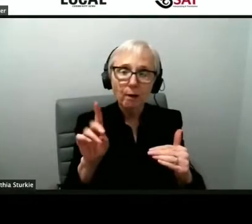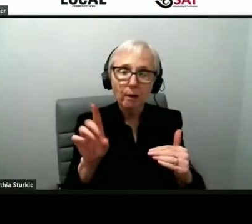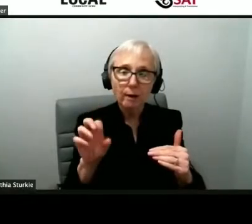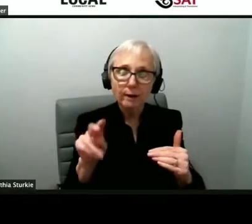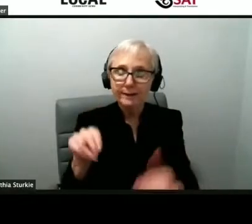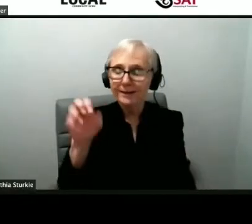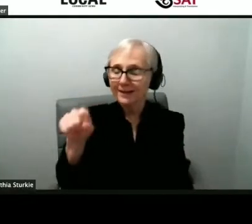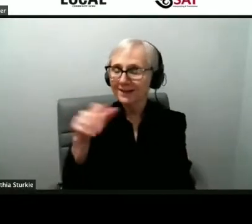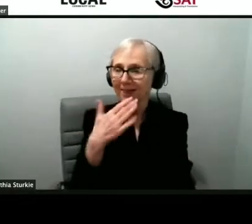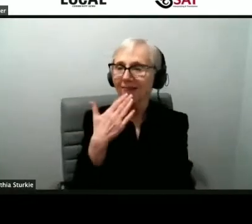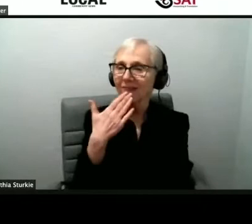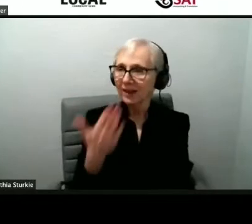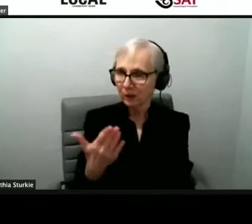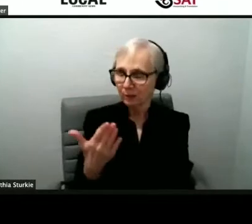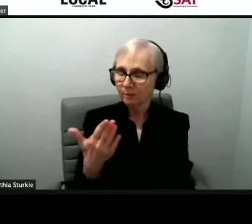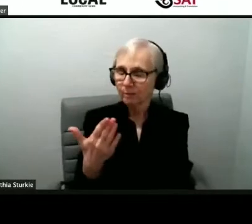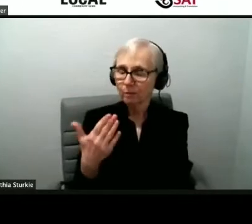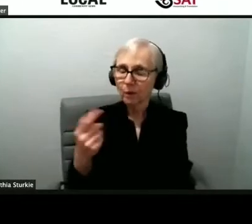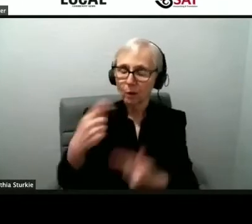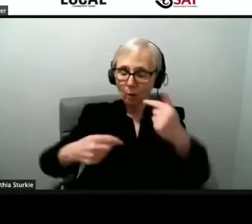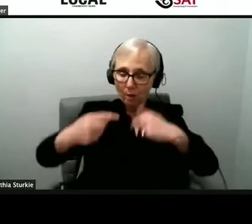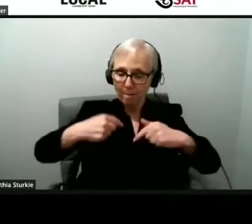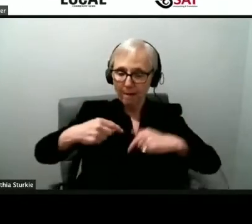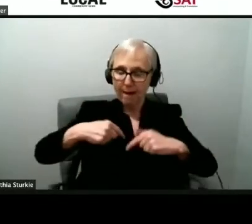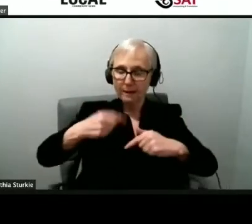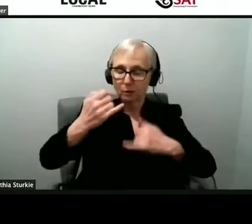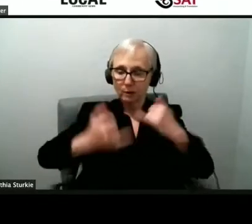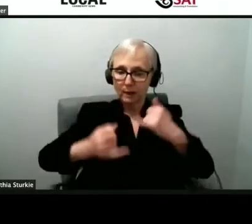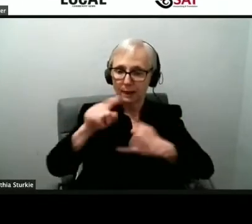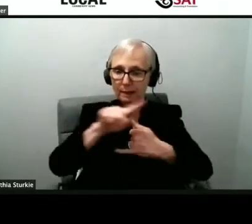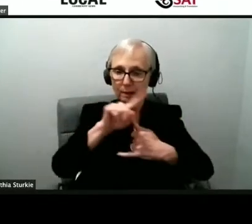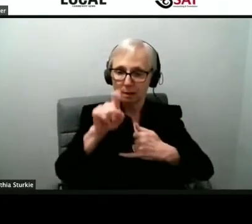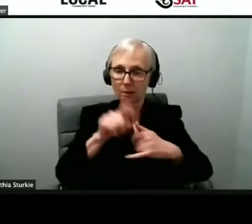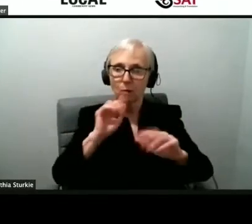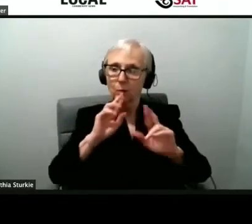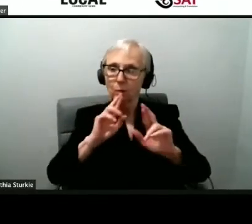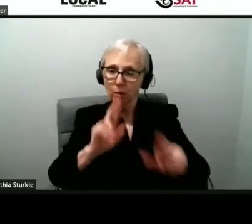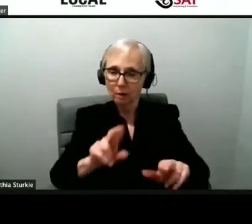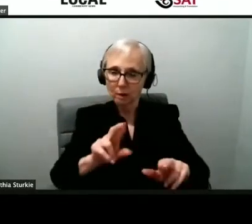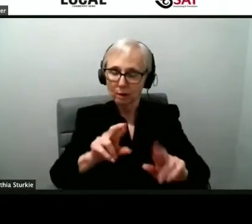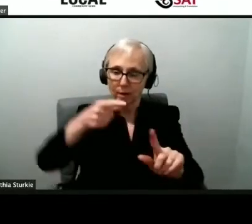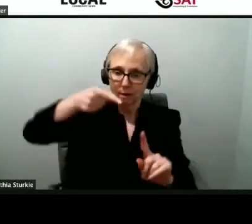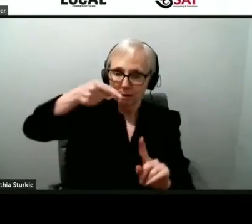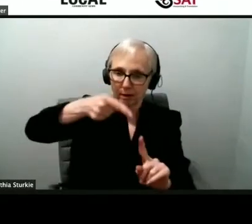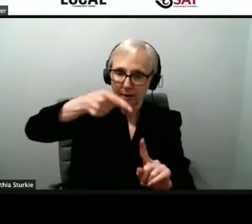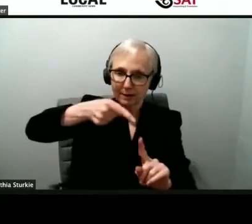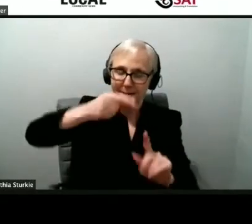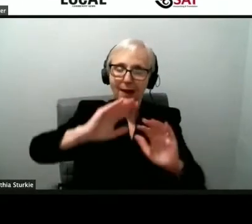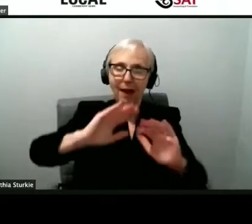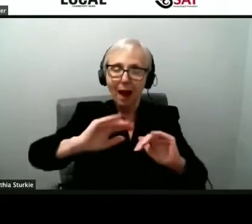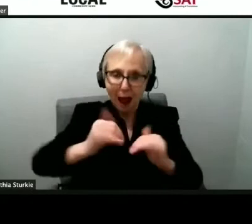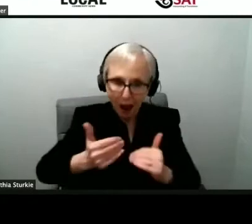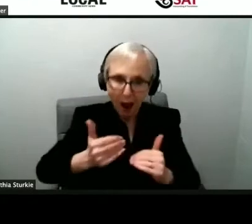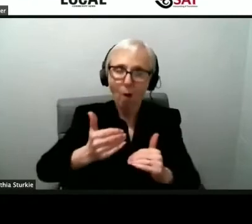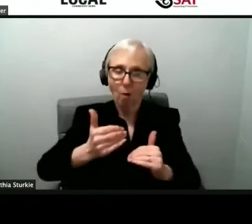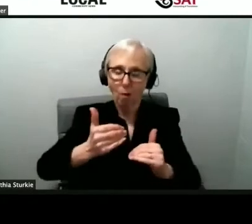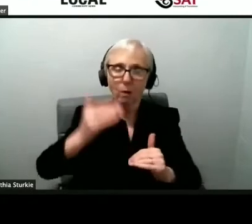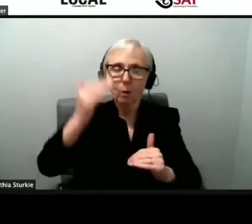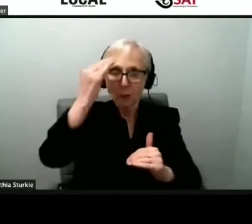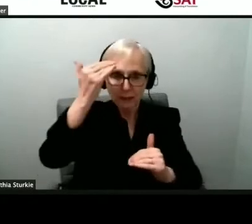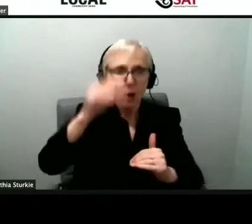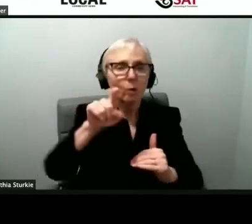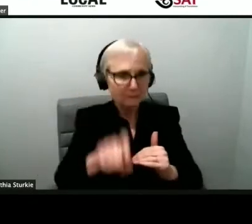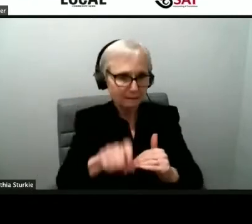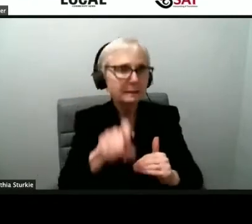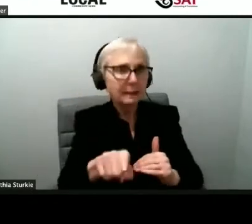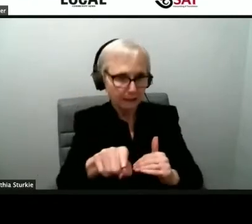Yes, ma'am. Thank you. So going back to that last question, the response I want to harp on is the how. And so, yes, we know this is a need and we have